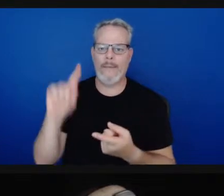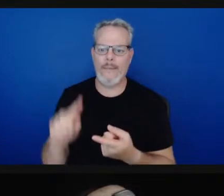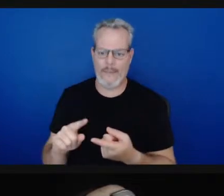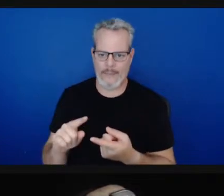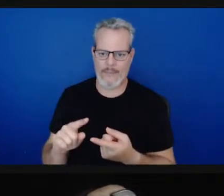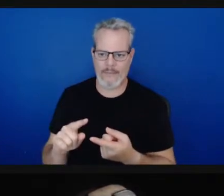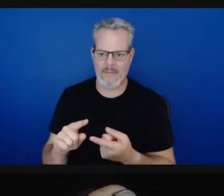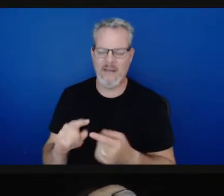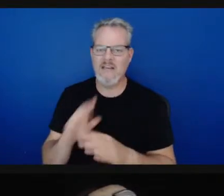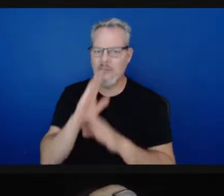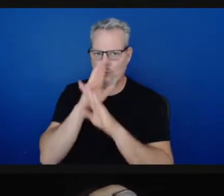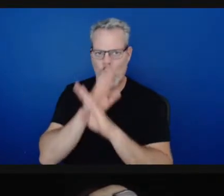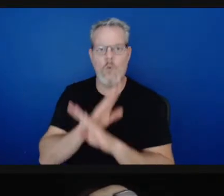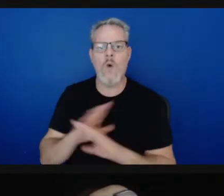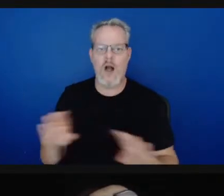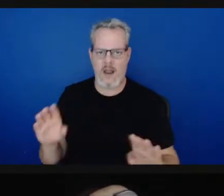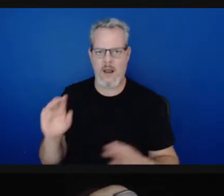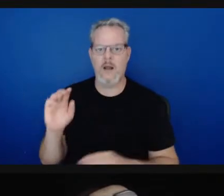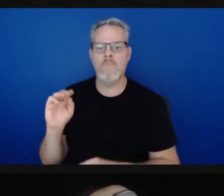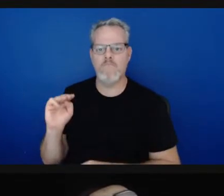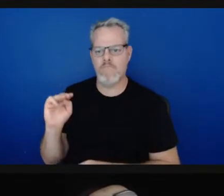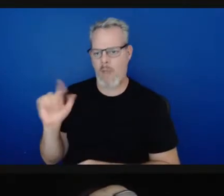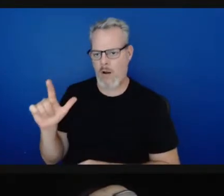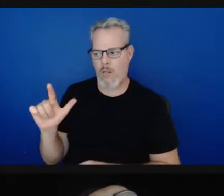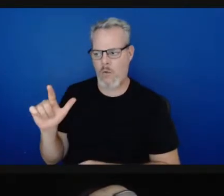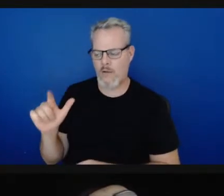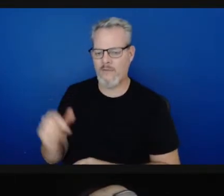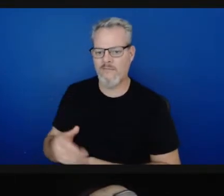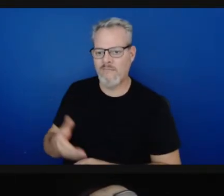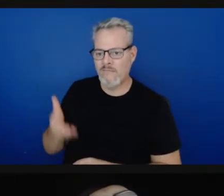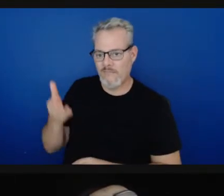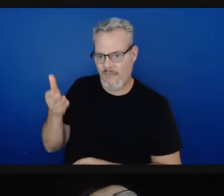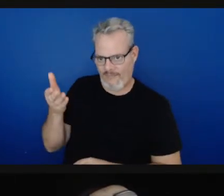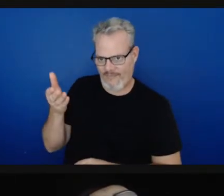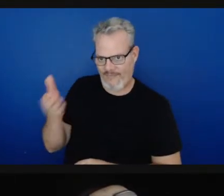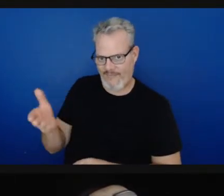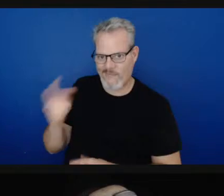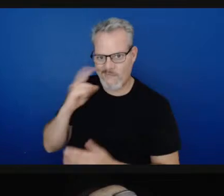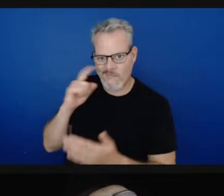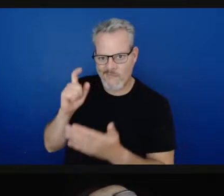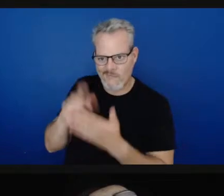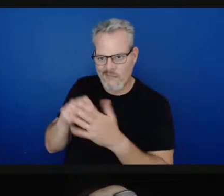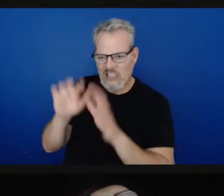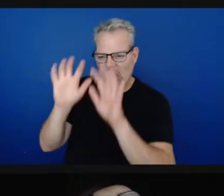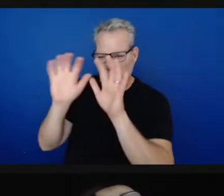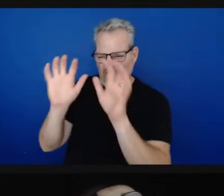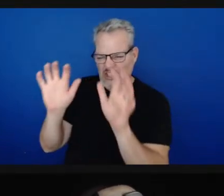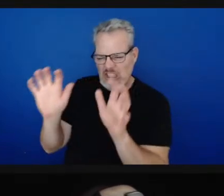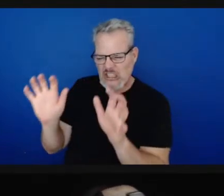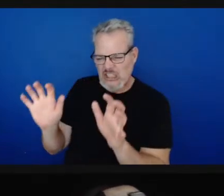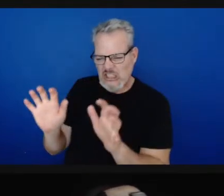Pretty quiet on Mauna Loa. There is the map of earthquakes under Mauna Loa for all month.